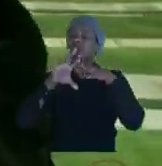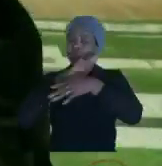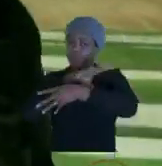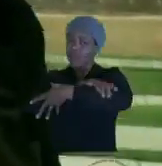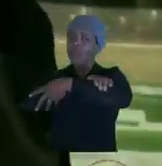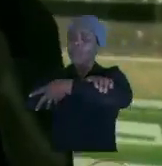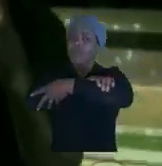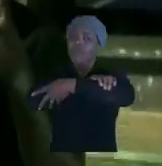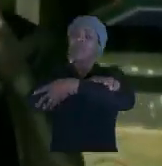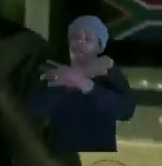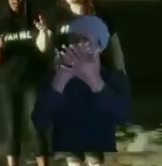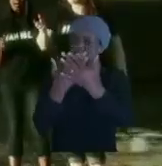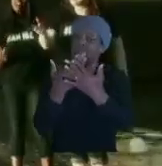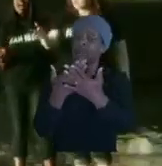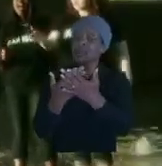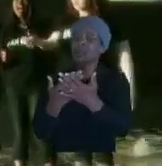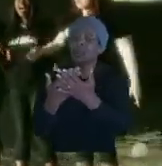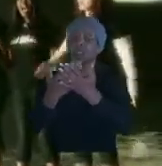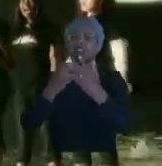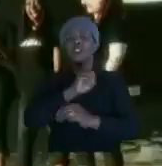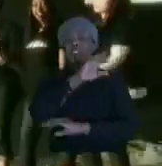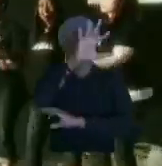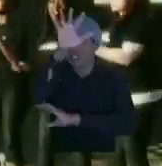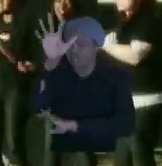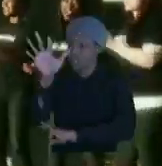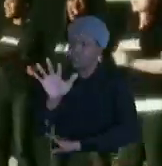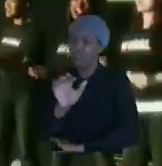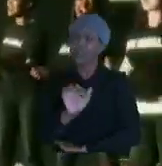Tusibambane sibe munye.